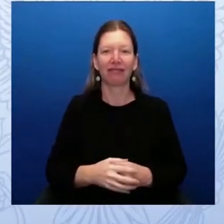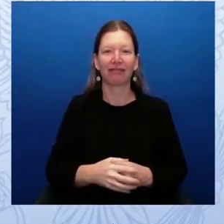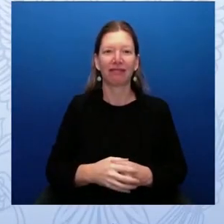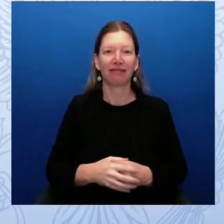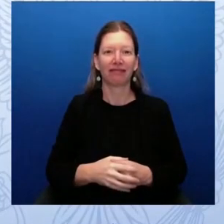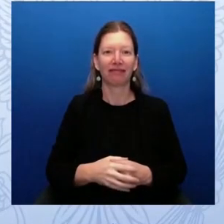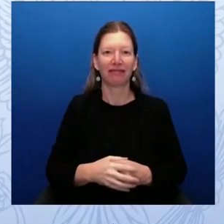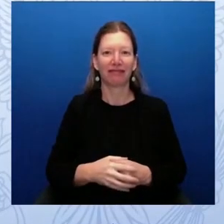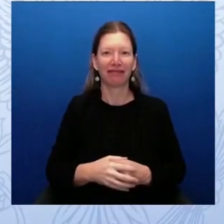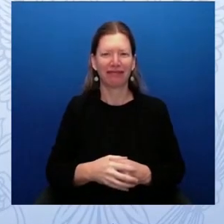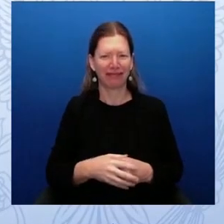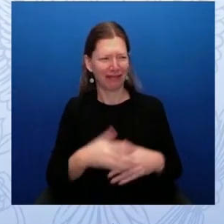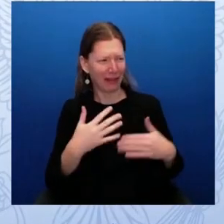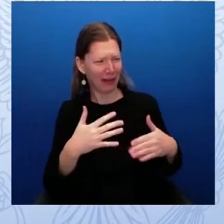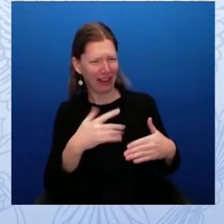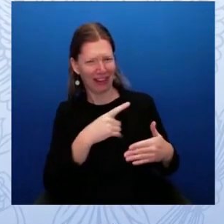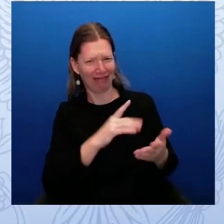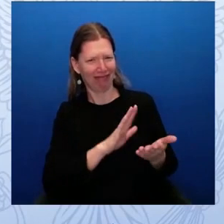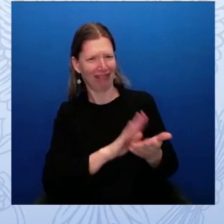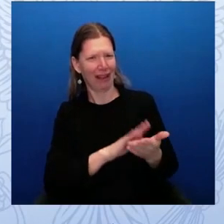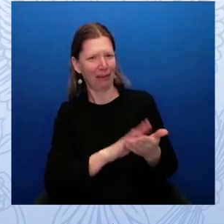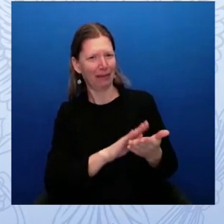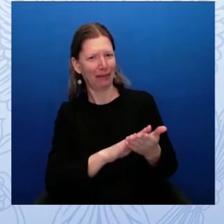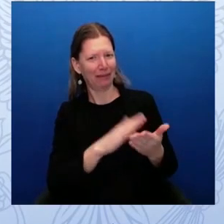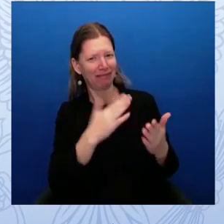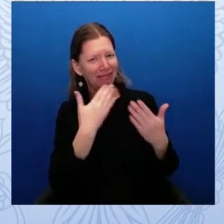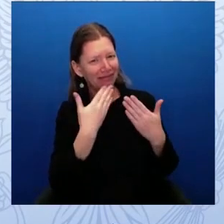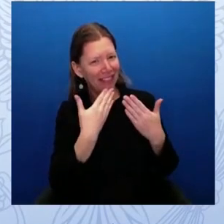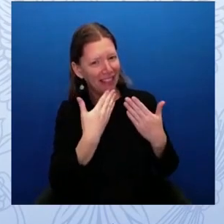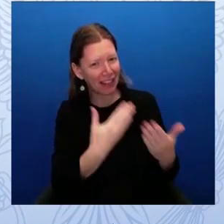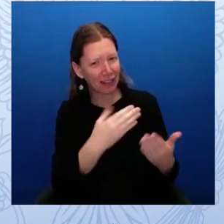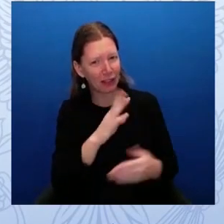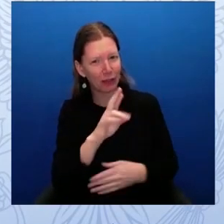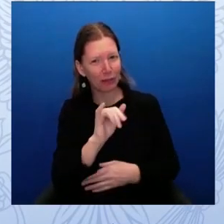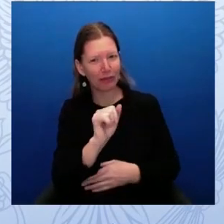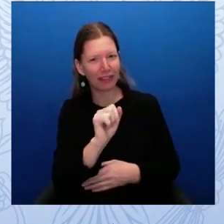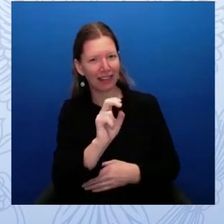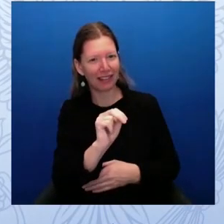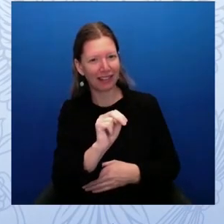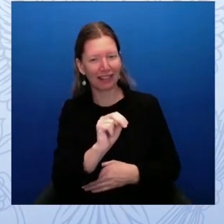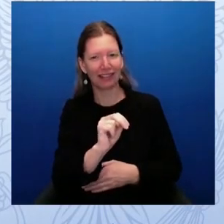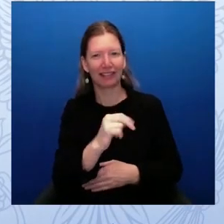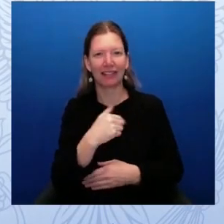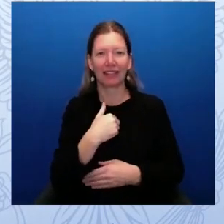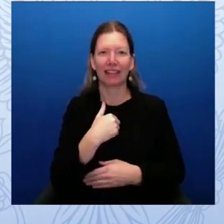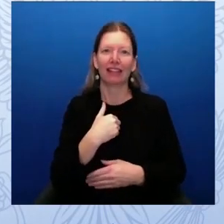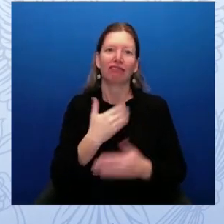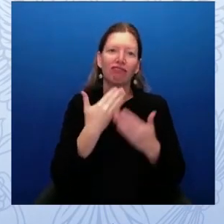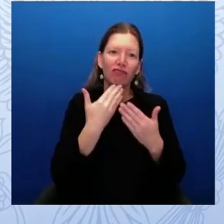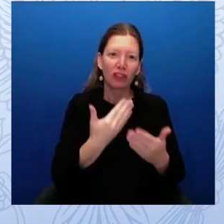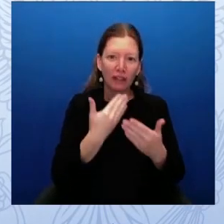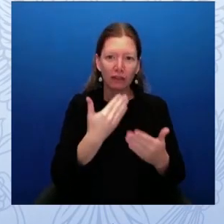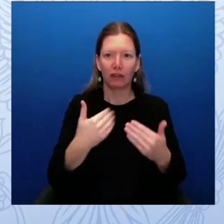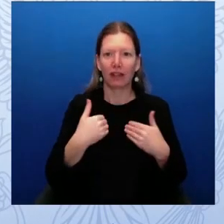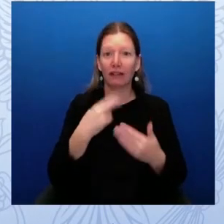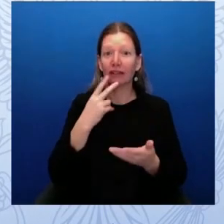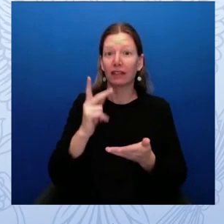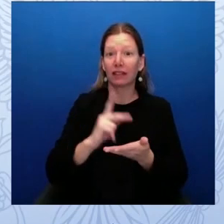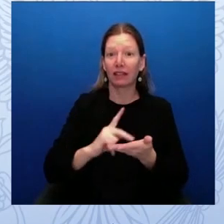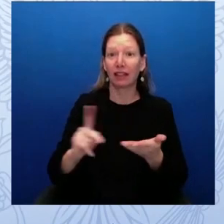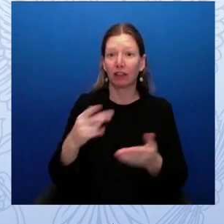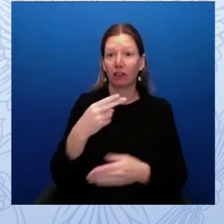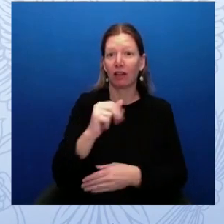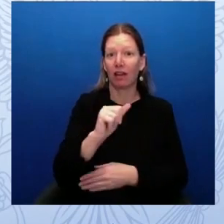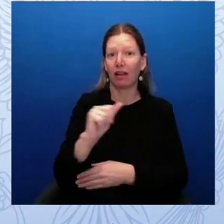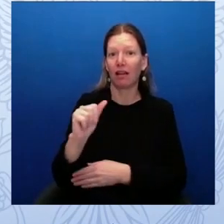Well, thank you, Brian. And yeah, and I'm so grateful to have Secretary Holland with us for this special moment. Where are you,